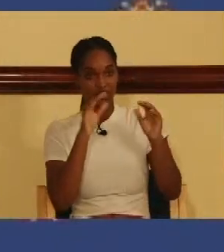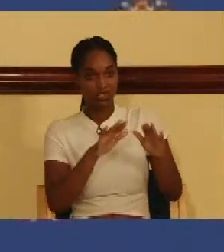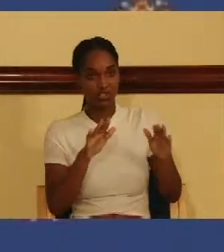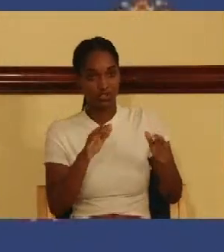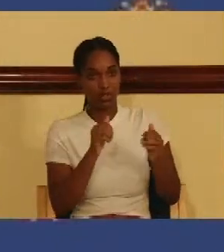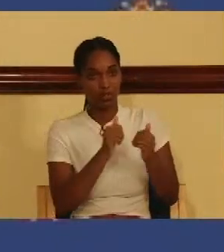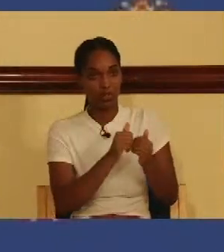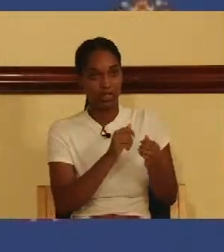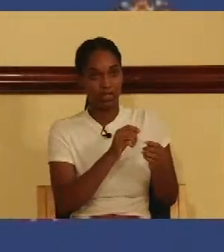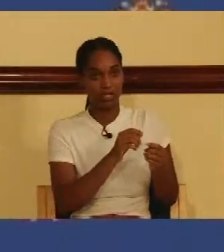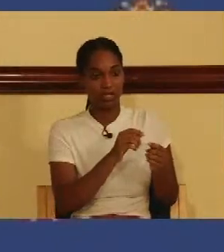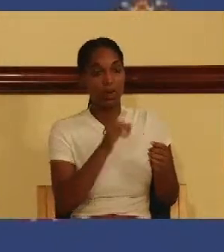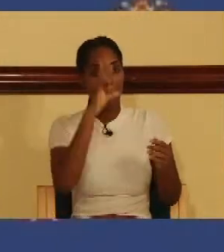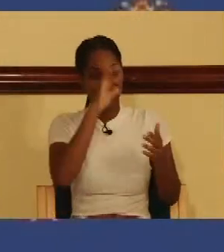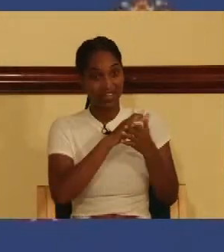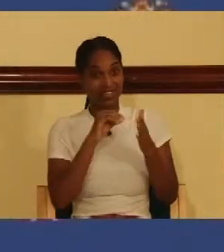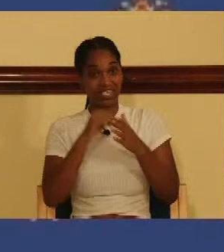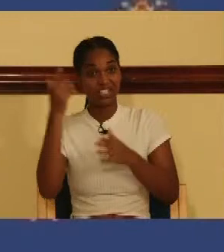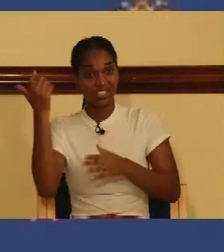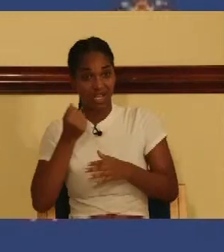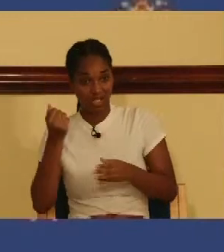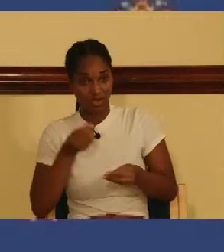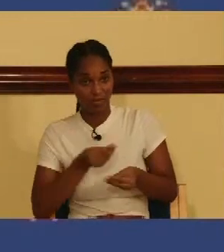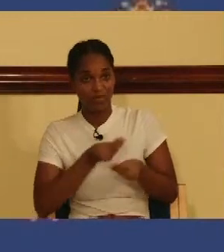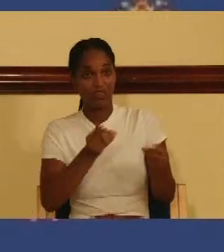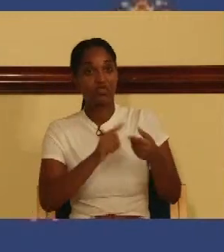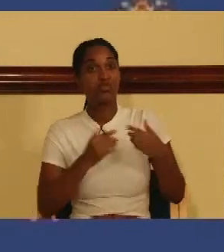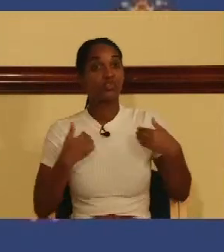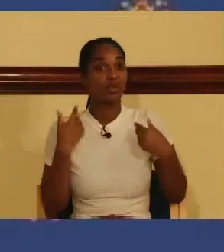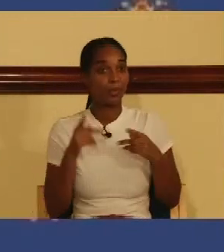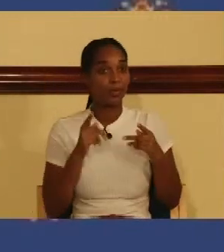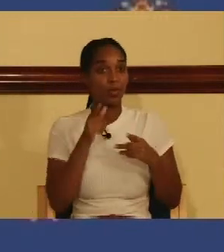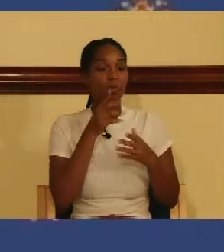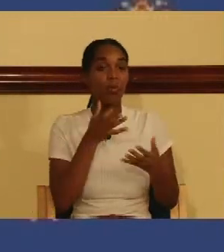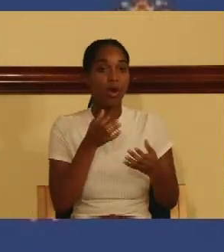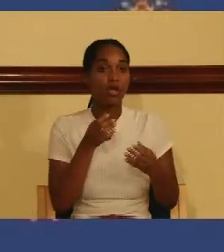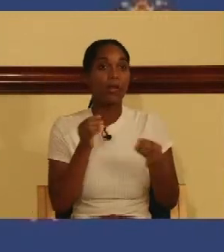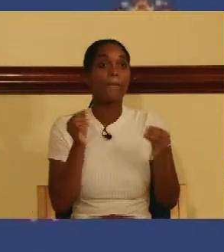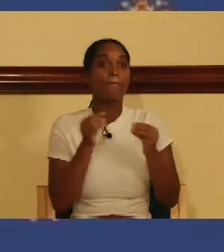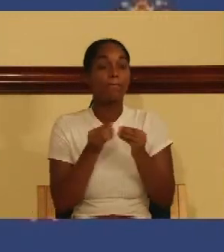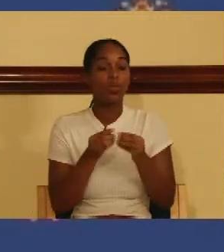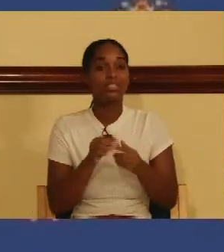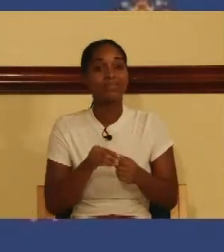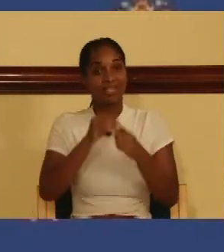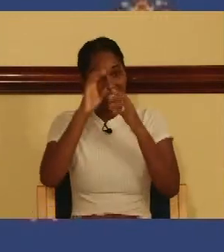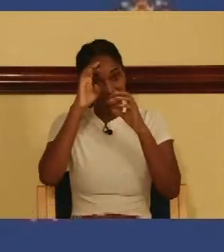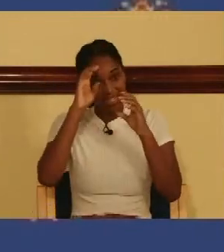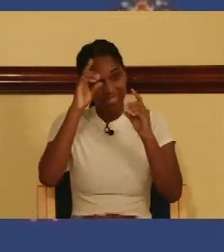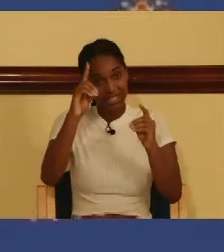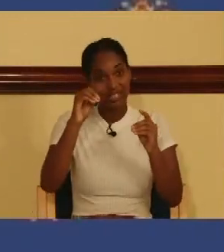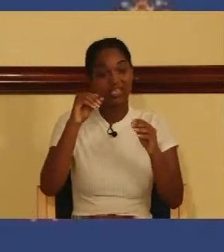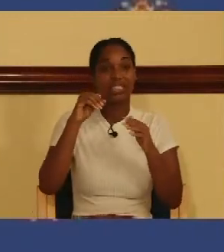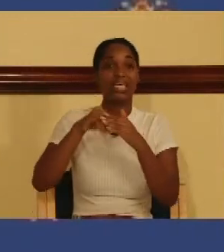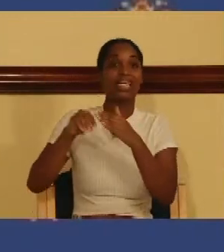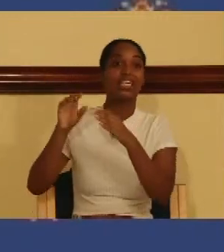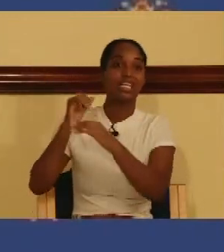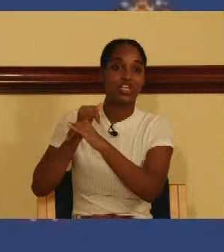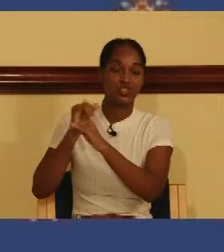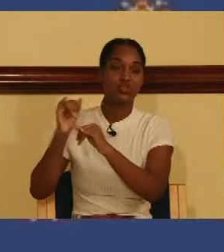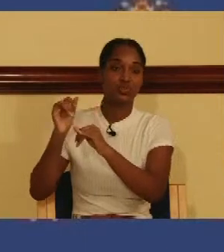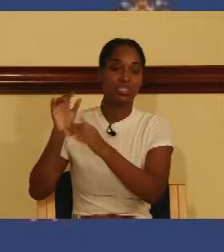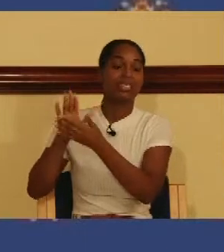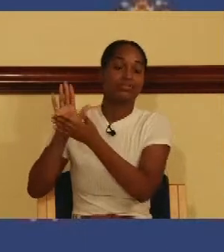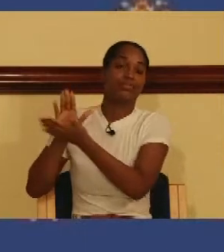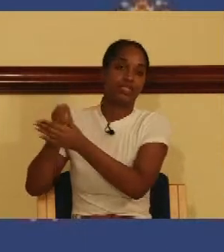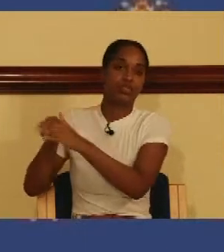been giving scholarships to young people who want to pursue special education in institutions. So we are